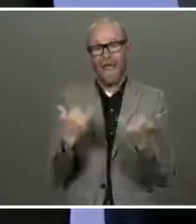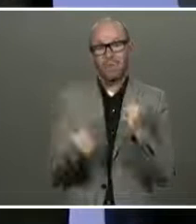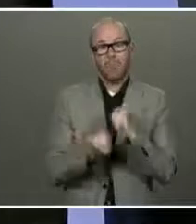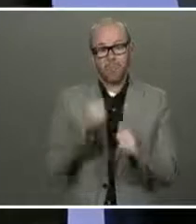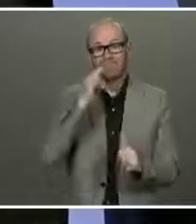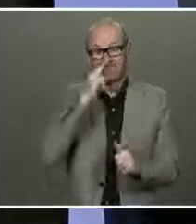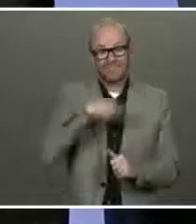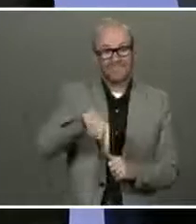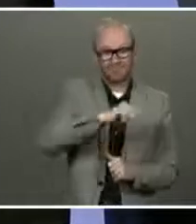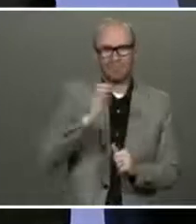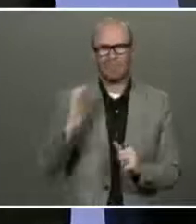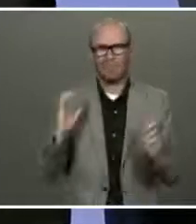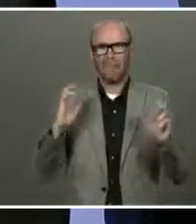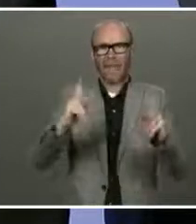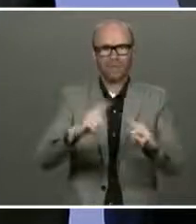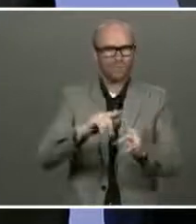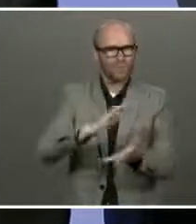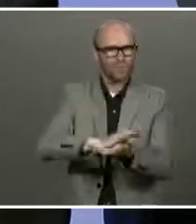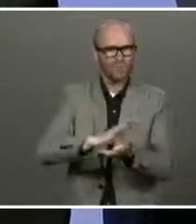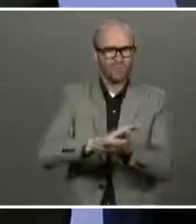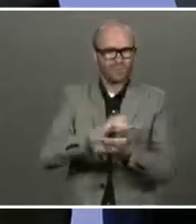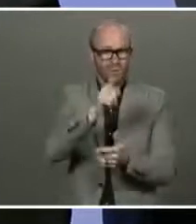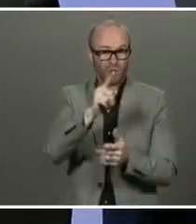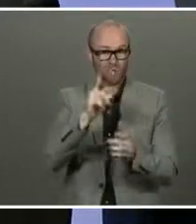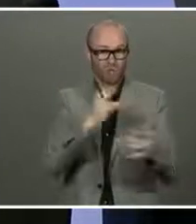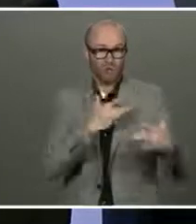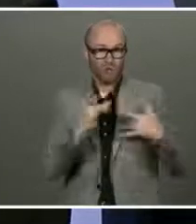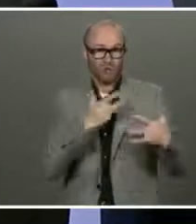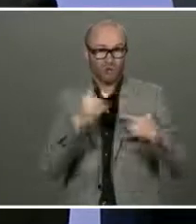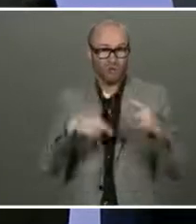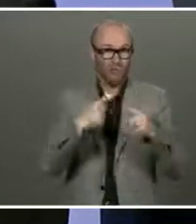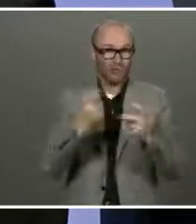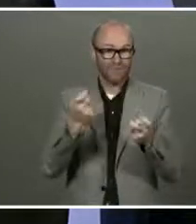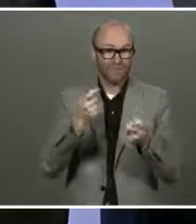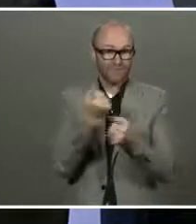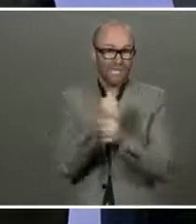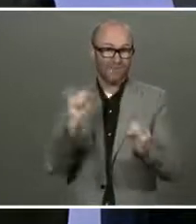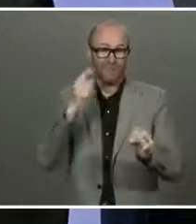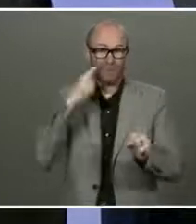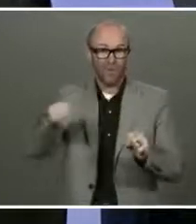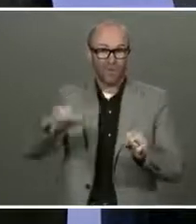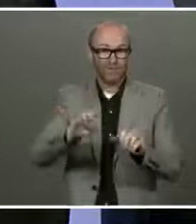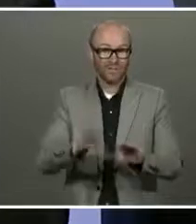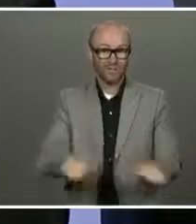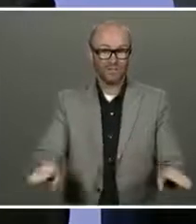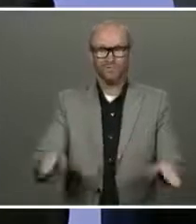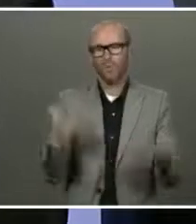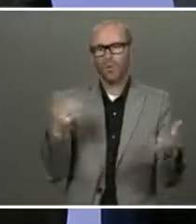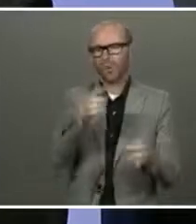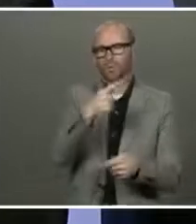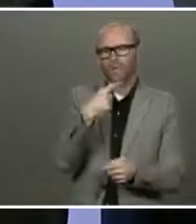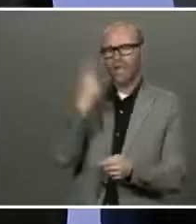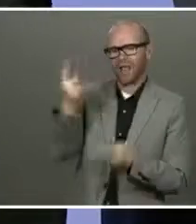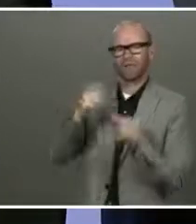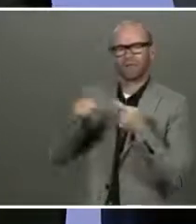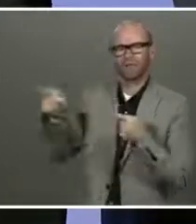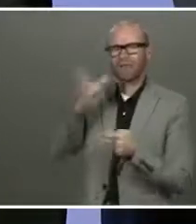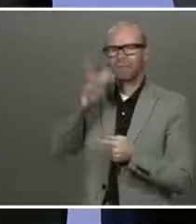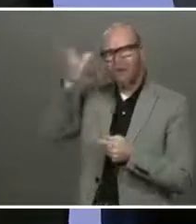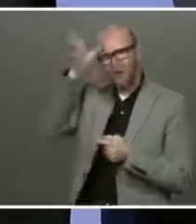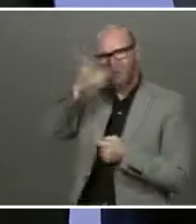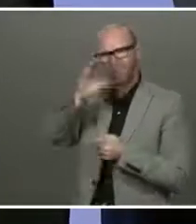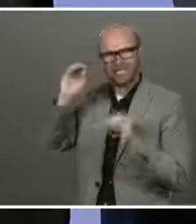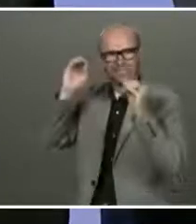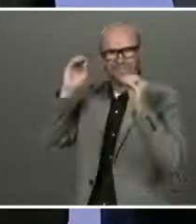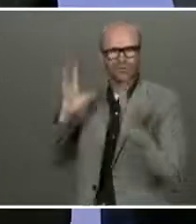school at this point. Any concerns about safety, school measures? And what would you tell to parents and teachers